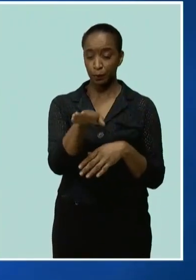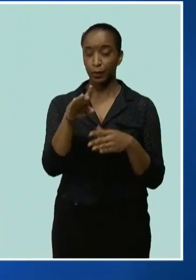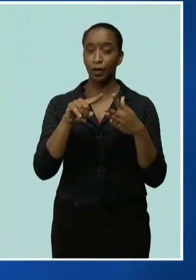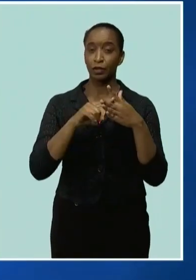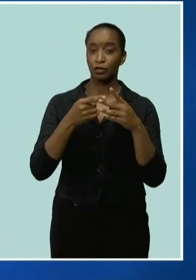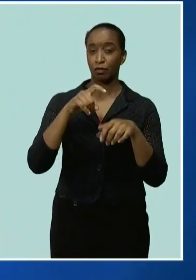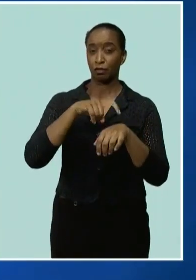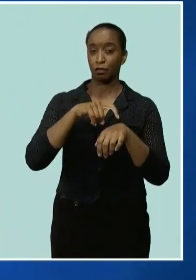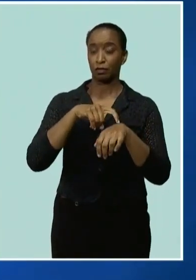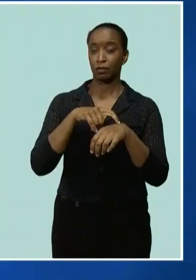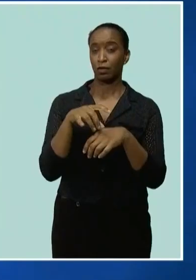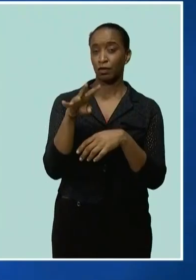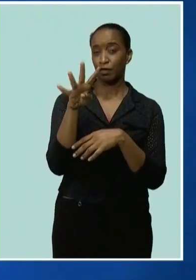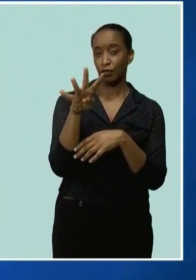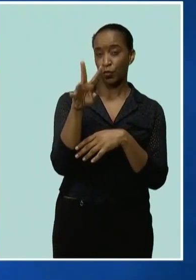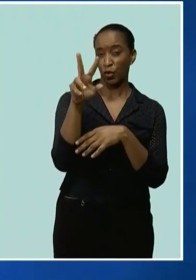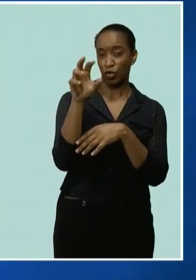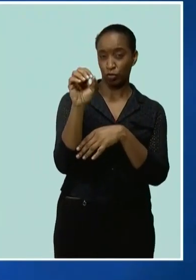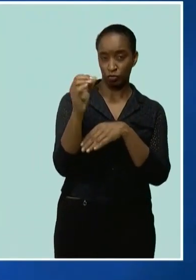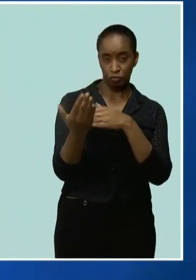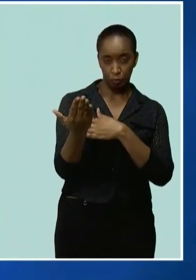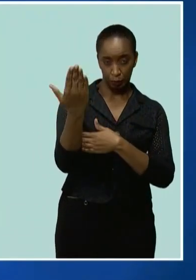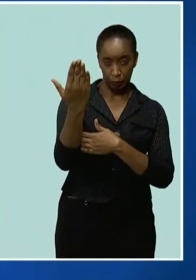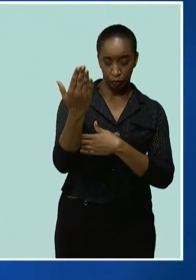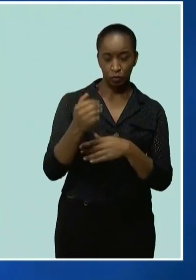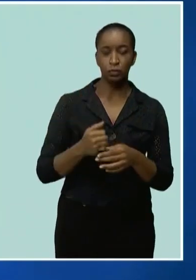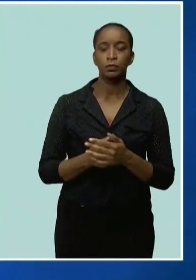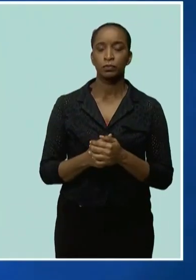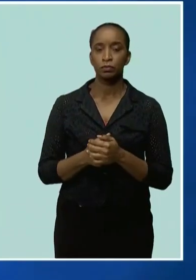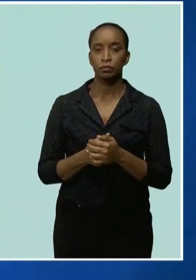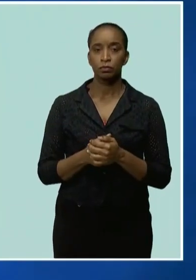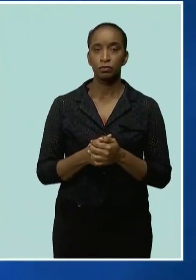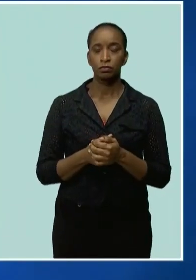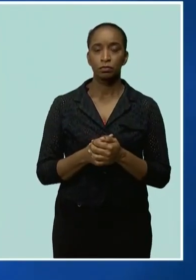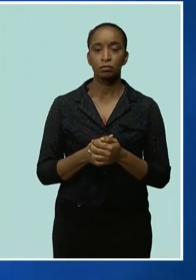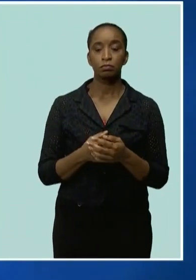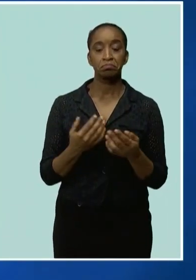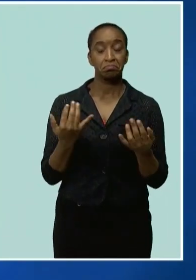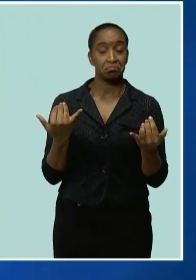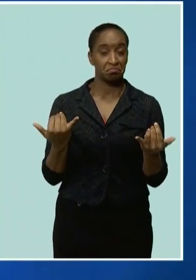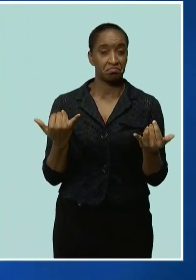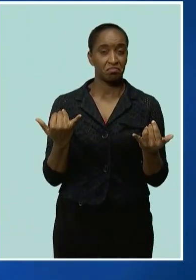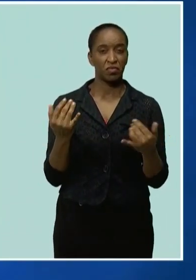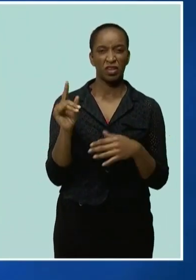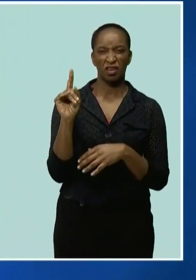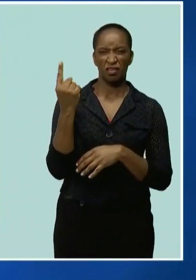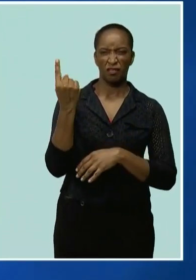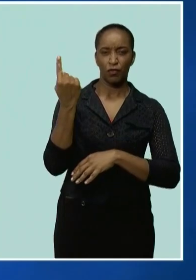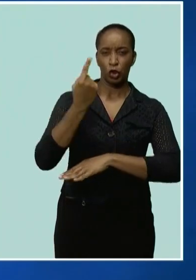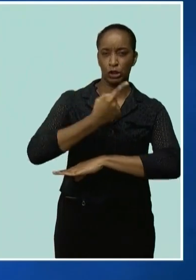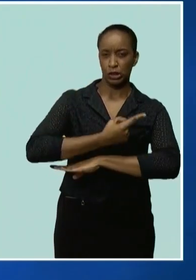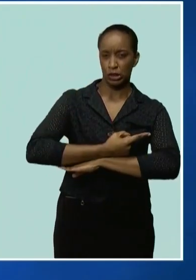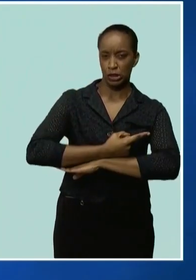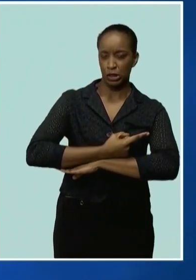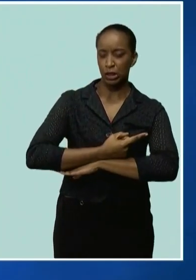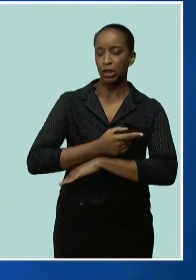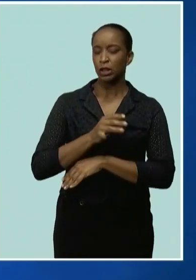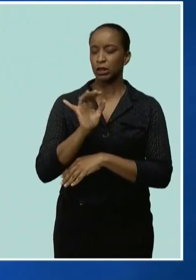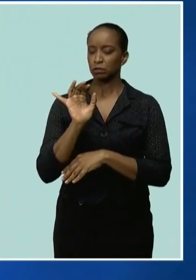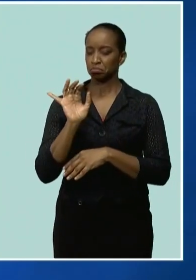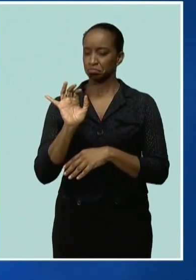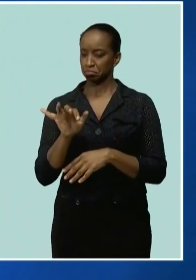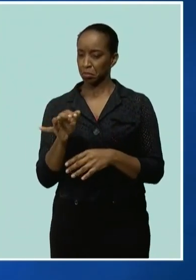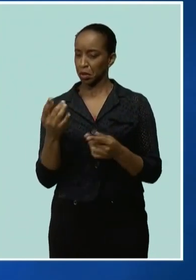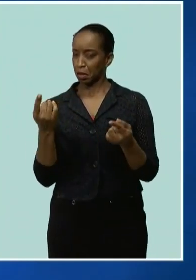relatively incident-free. Mr. Haynes says today was just the first day of school. However, he would like to see the behavior exhibited